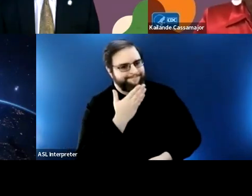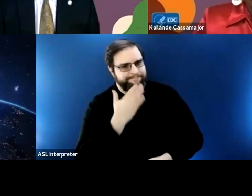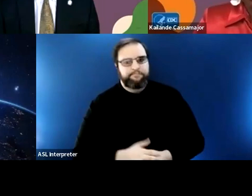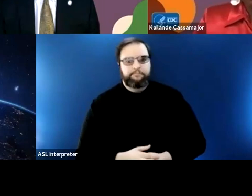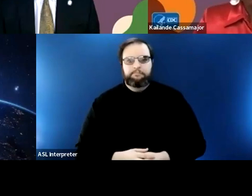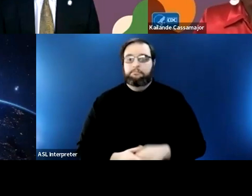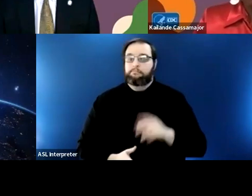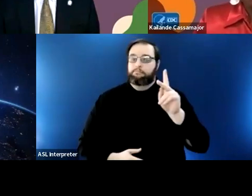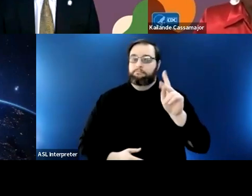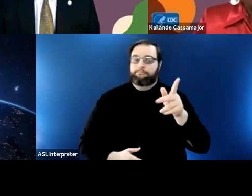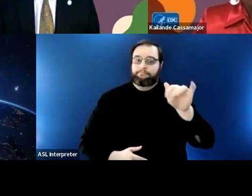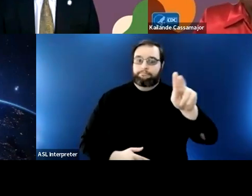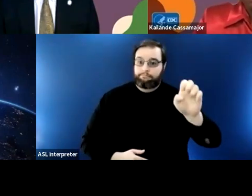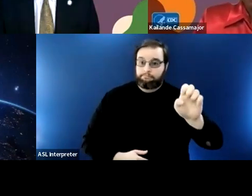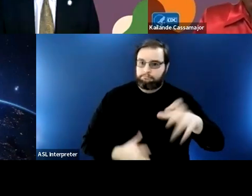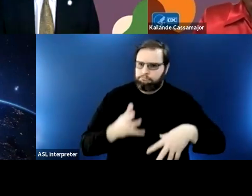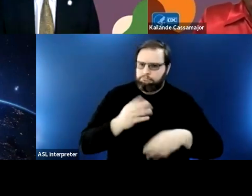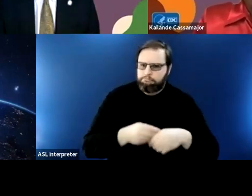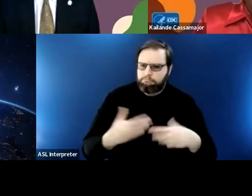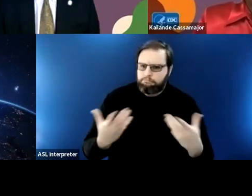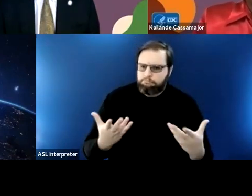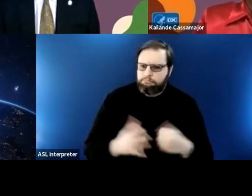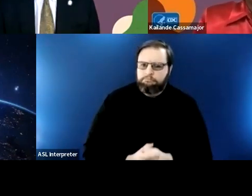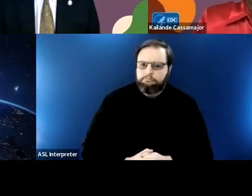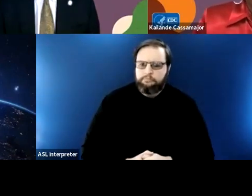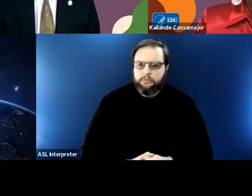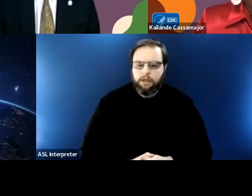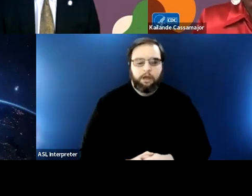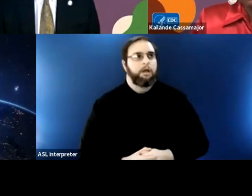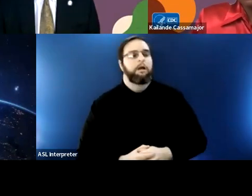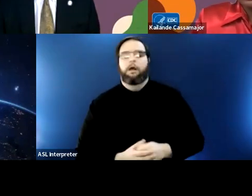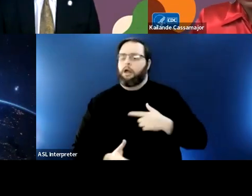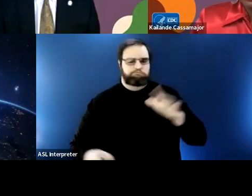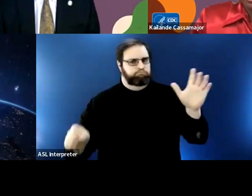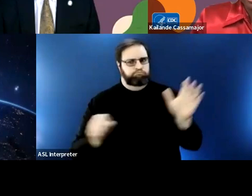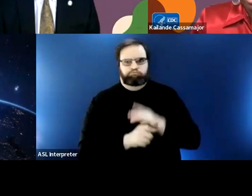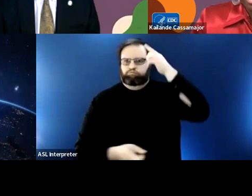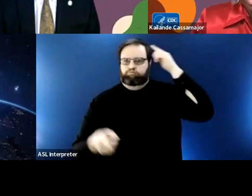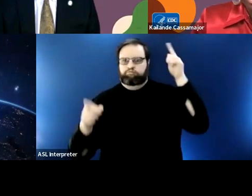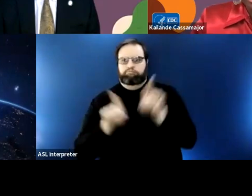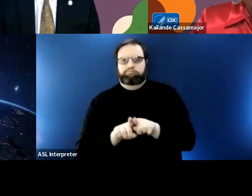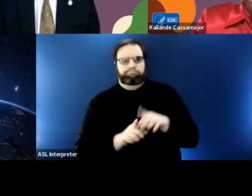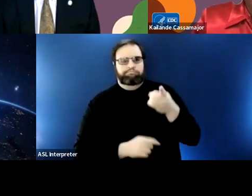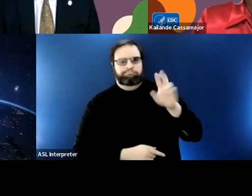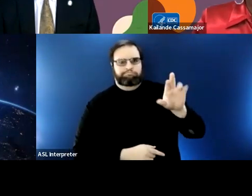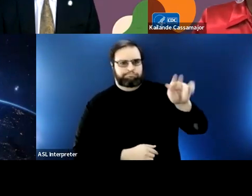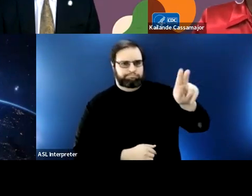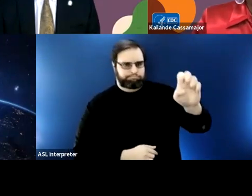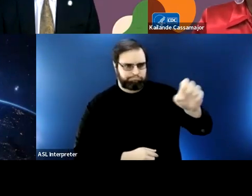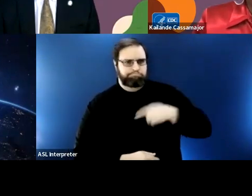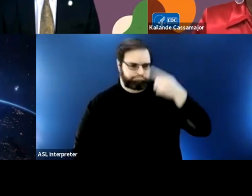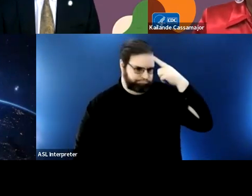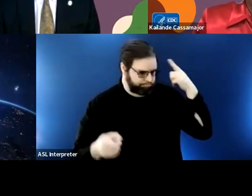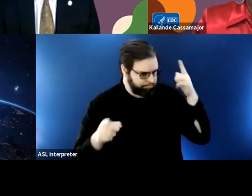Kaylin, would you like to add to that? I am in full agreement with what Dr. Carlisle stated,